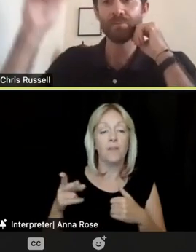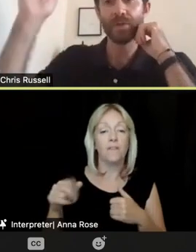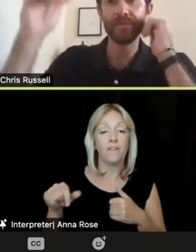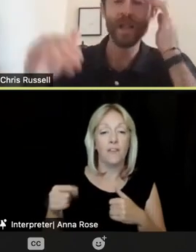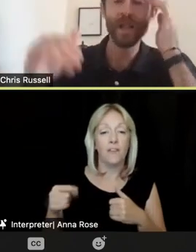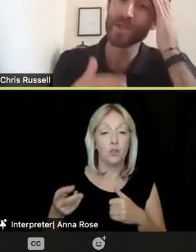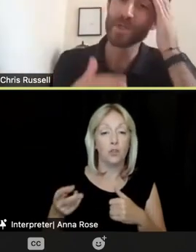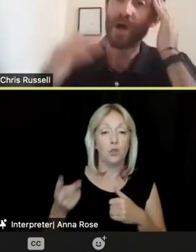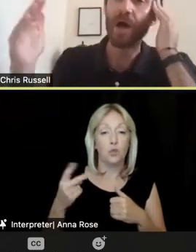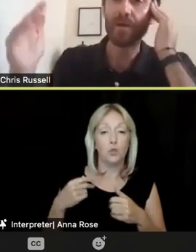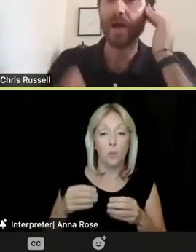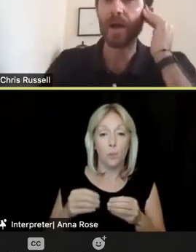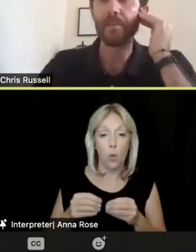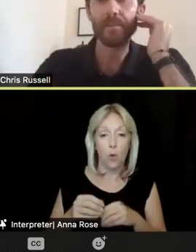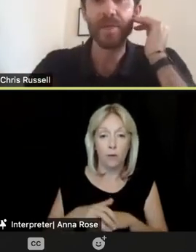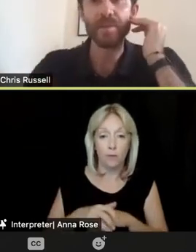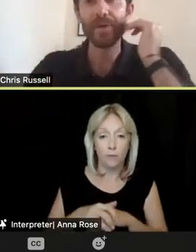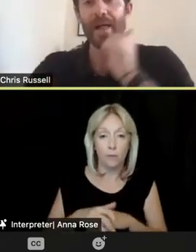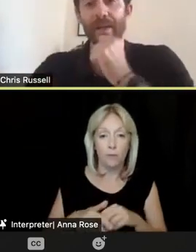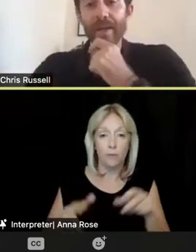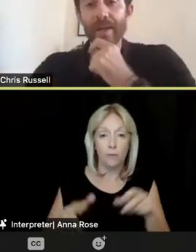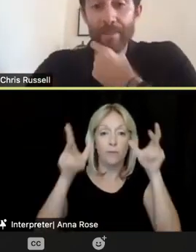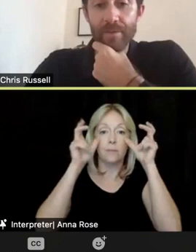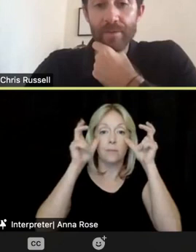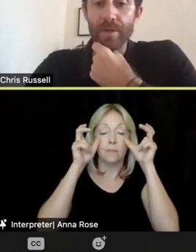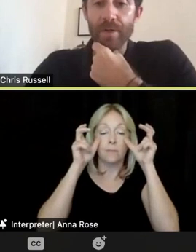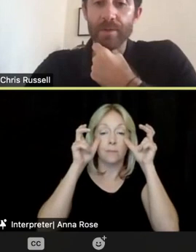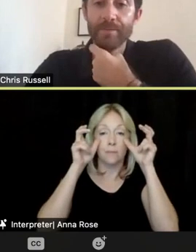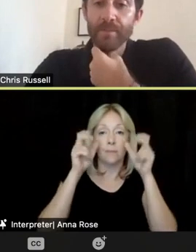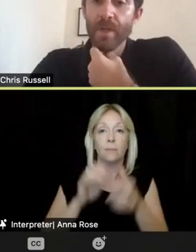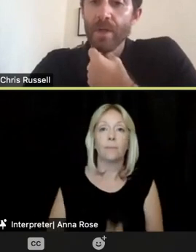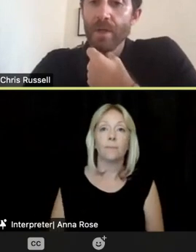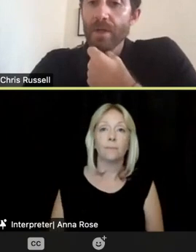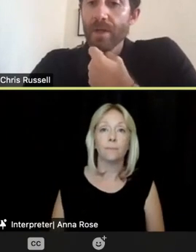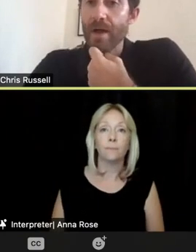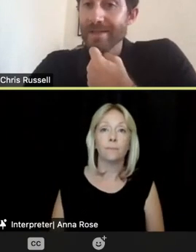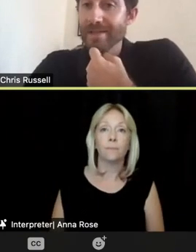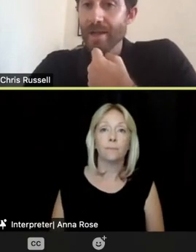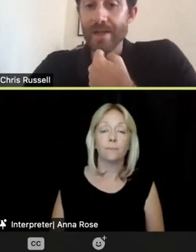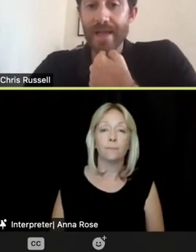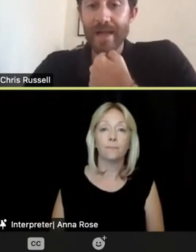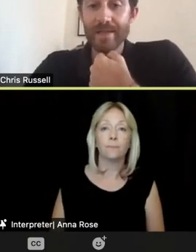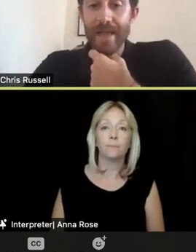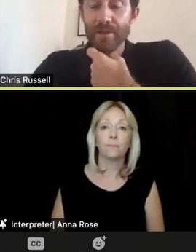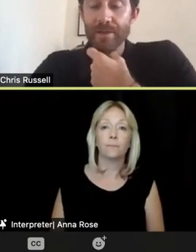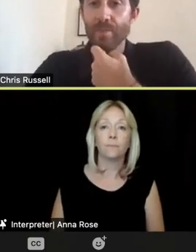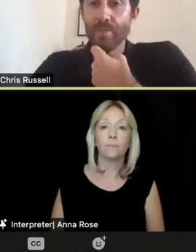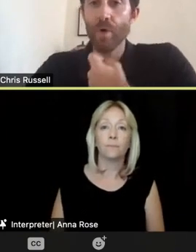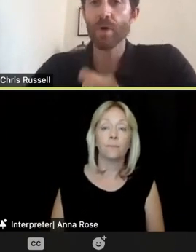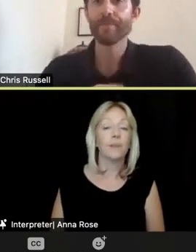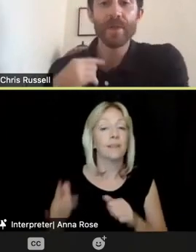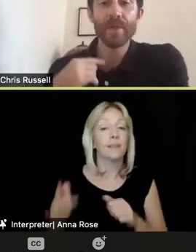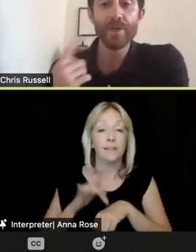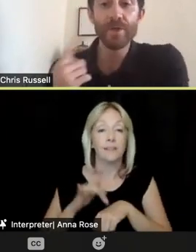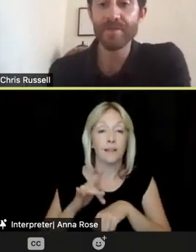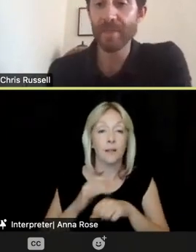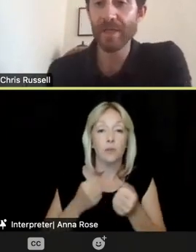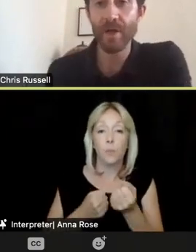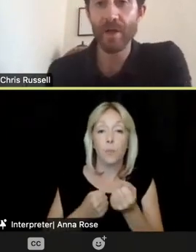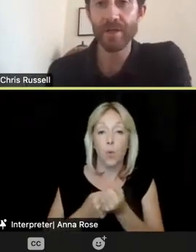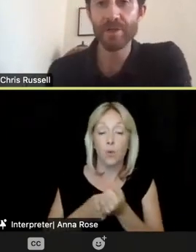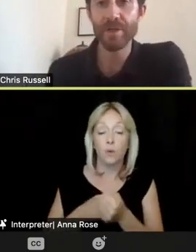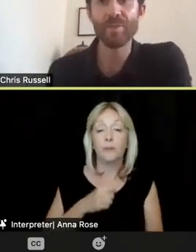as she developed, we saw this modality adapt with her. Constant contact and tactile support, the